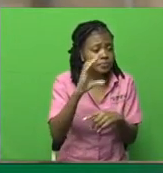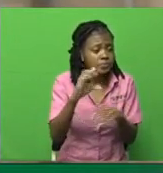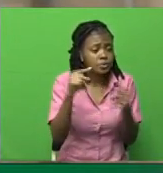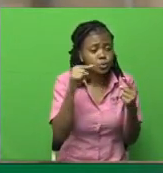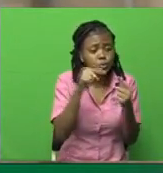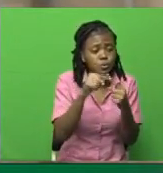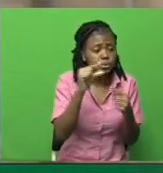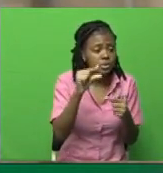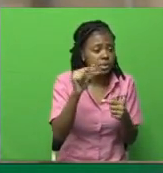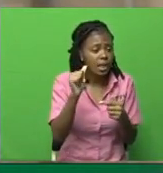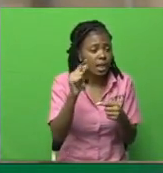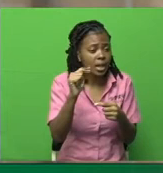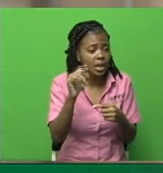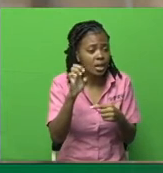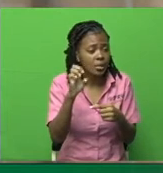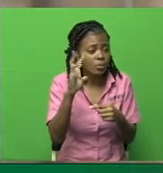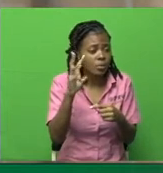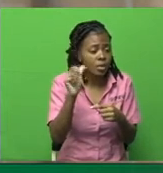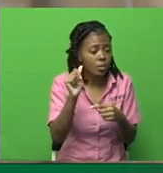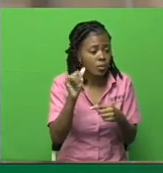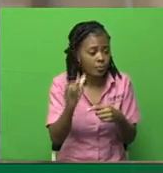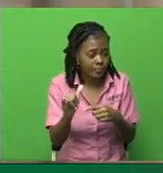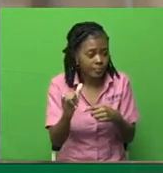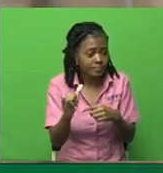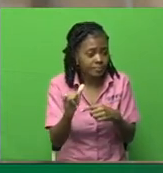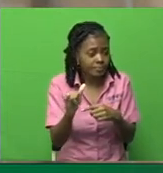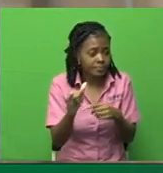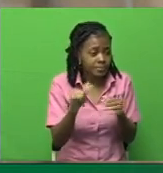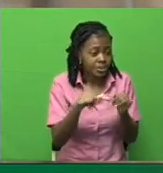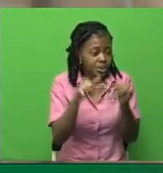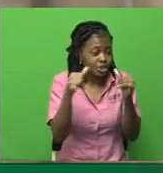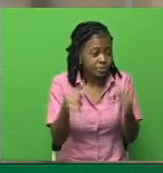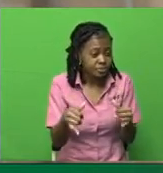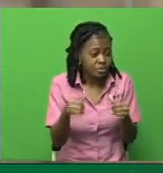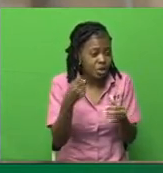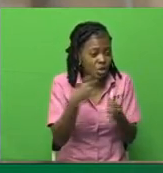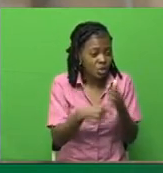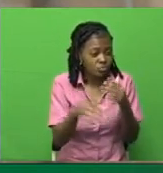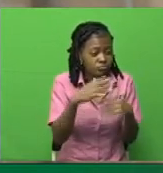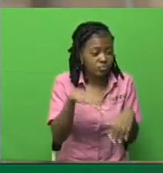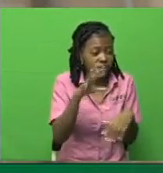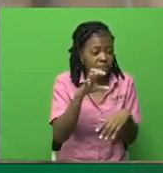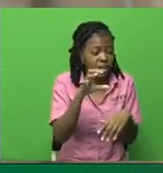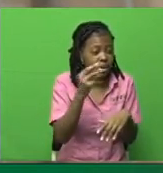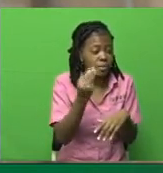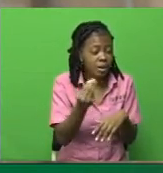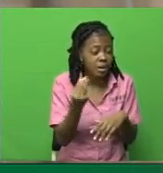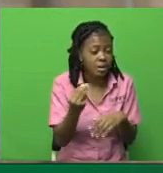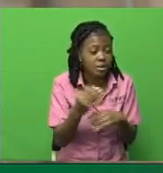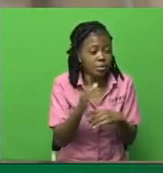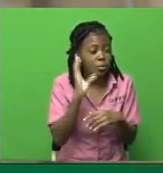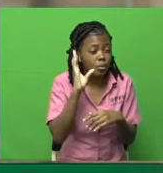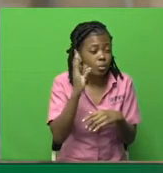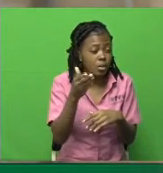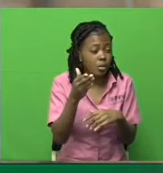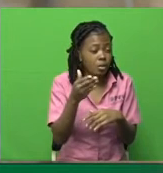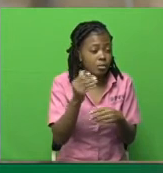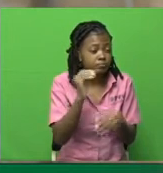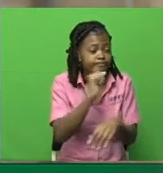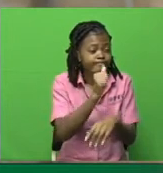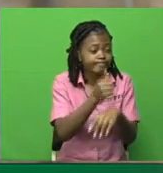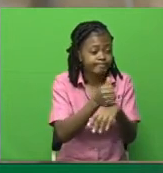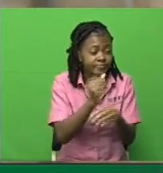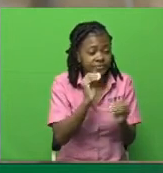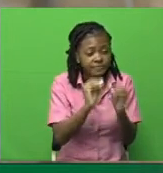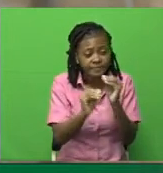the estimate is somewhere in the region of 500 million dollars to be budgeted and acted upon and Madam speaker I